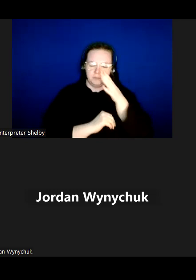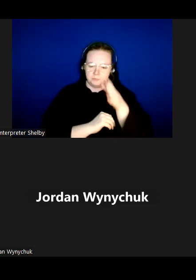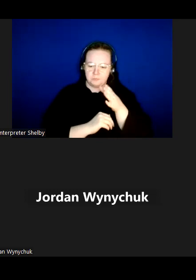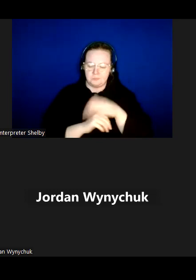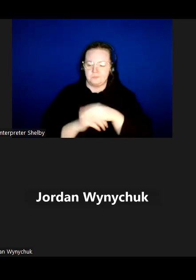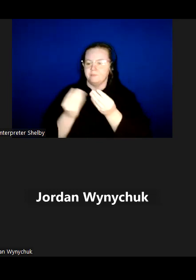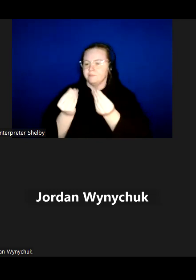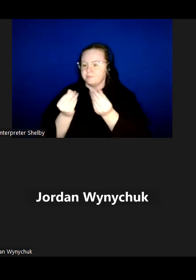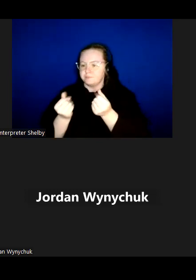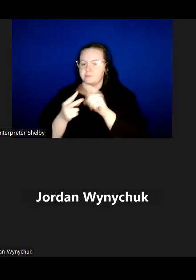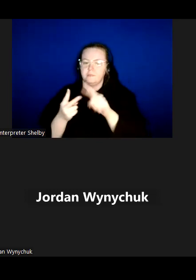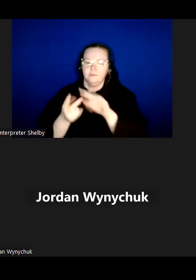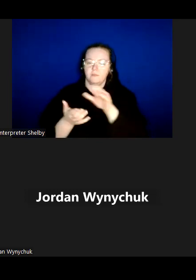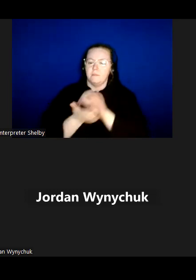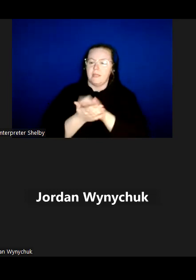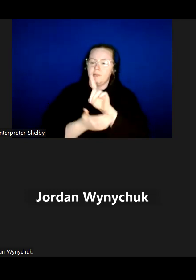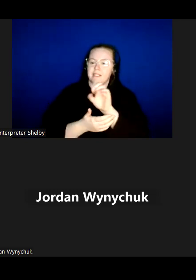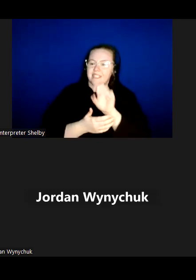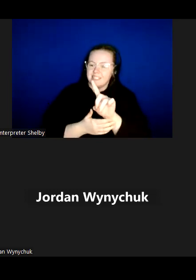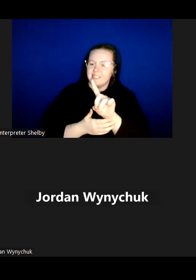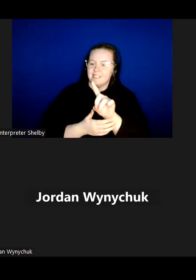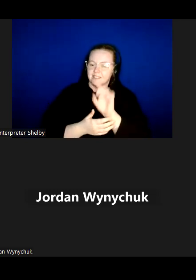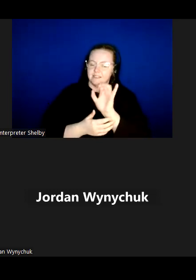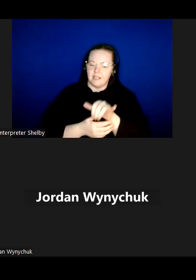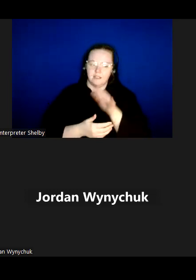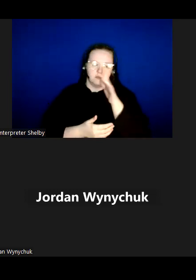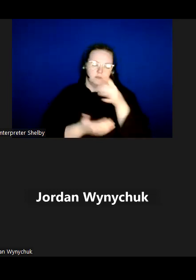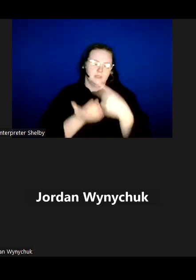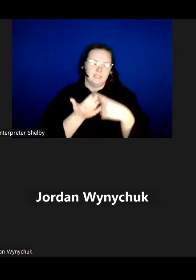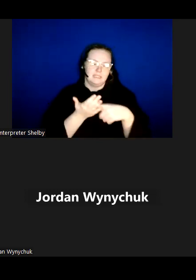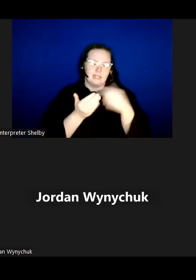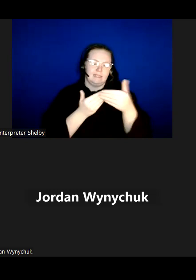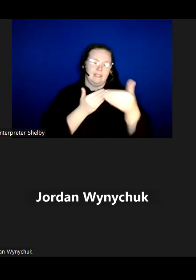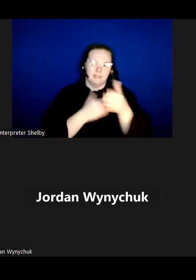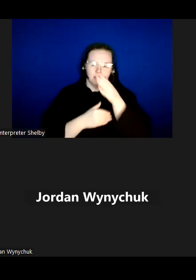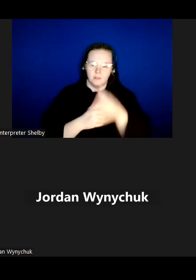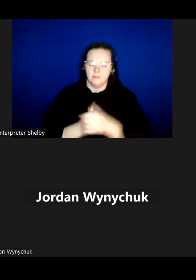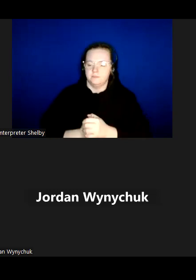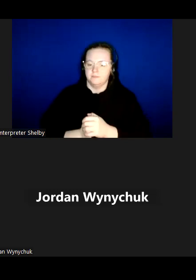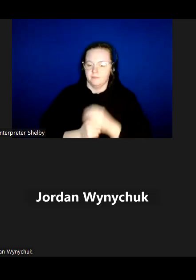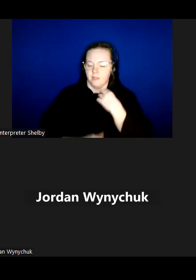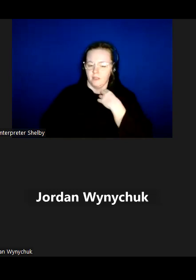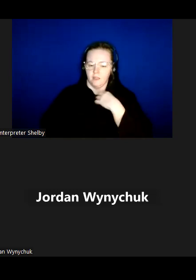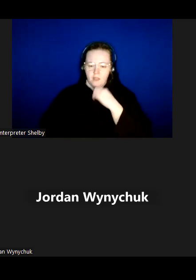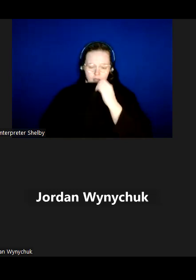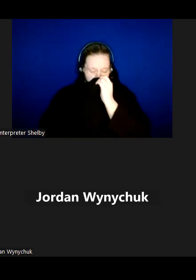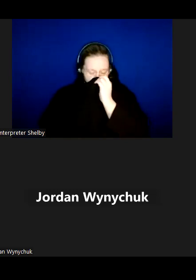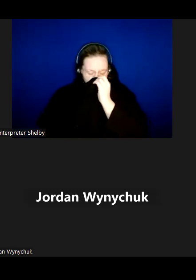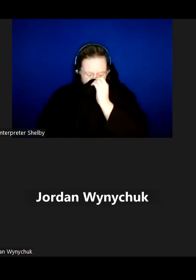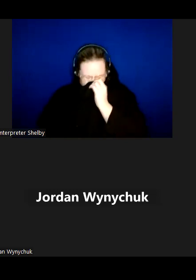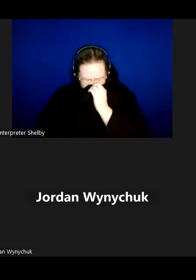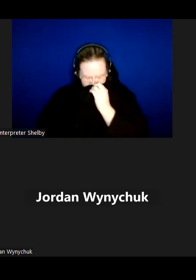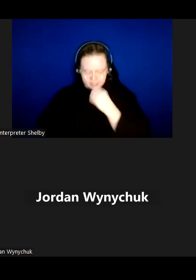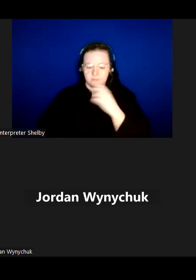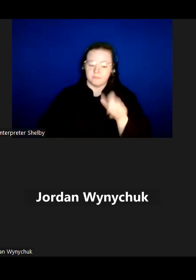land deeds. That will also be covered in the next few slides. That will be covered, yeah. Okay, there are no other questions there in the